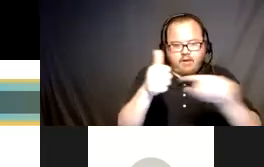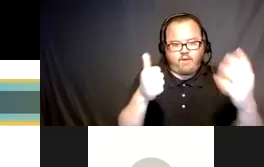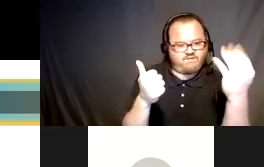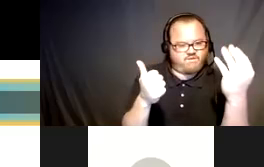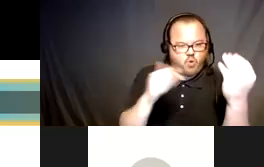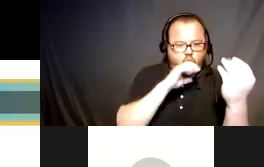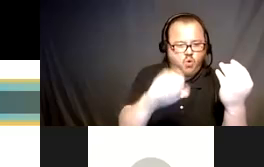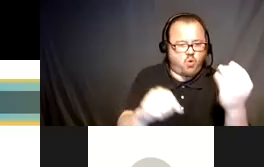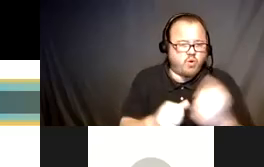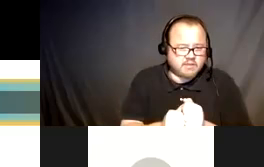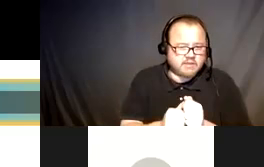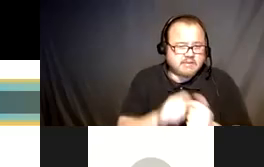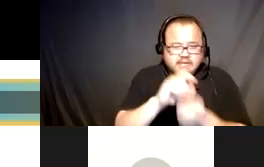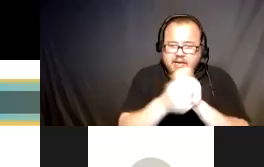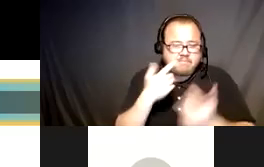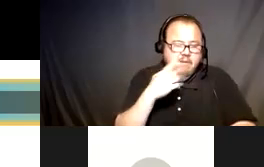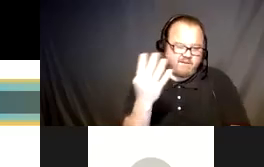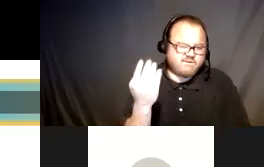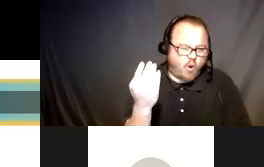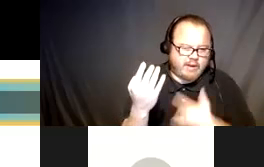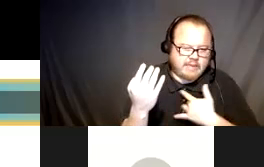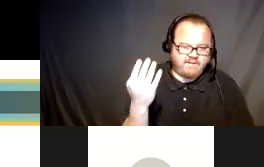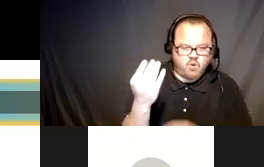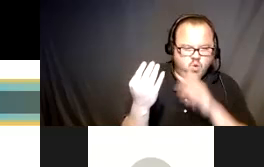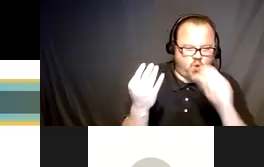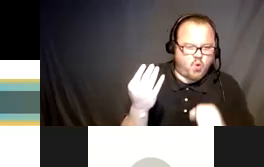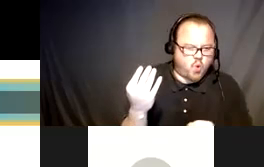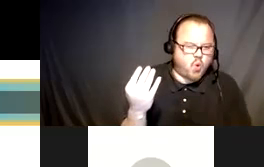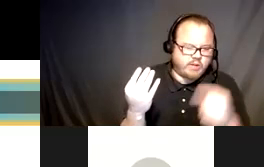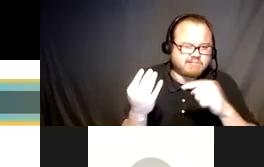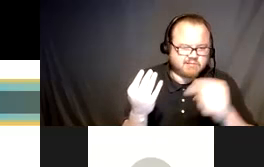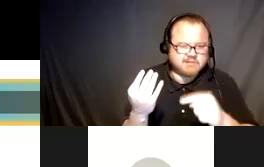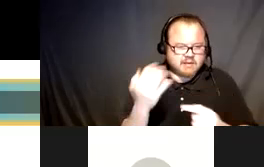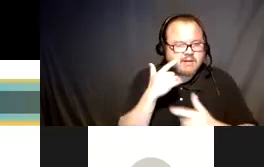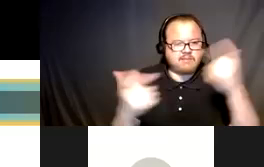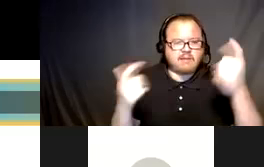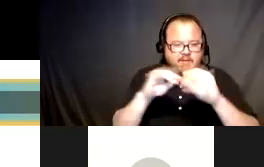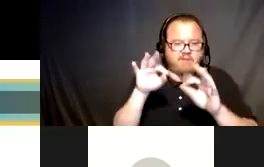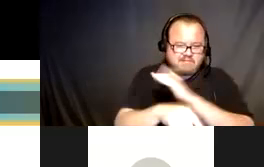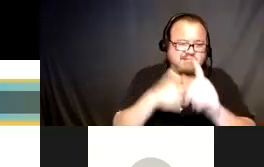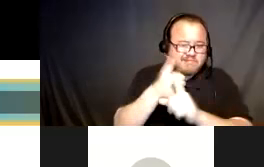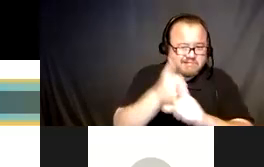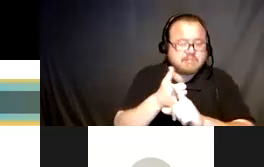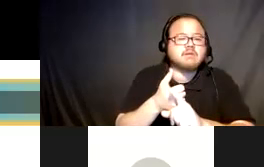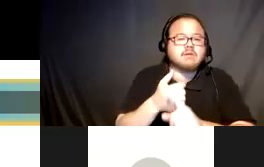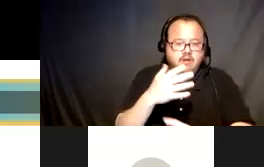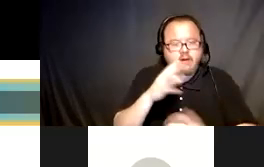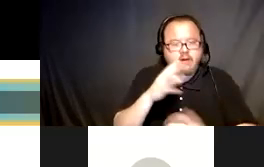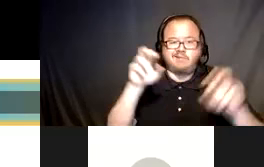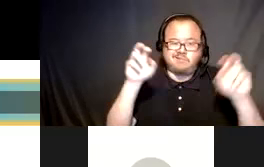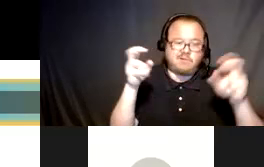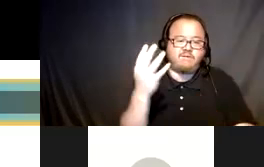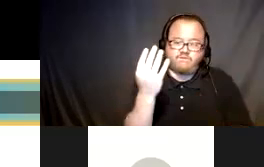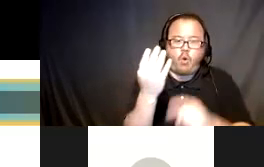Now that shift could be 14-year-olds because a very large proportion of all the suicide deaths is accounted for by really 14